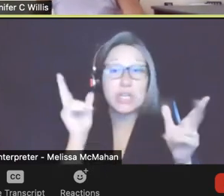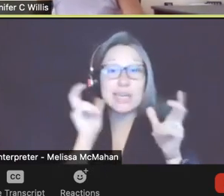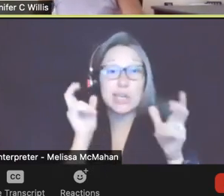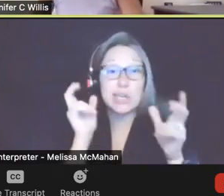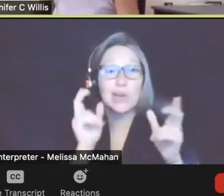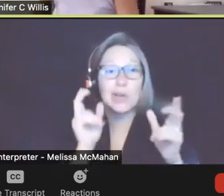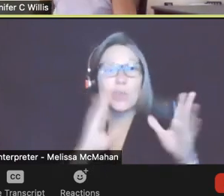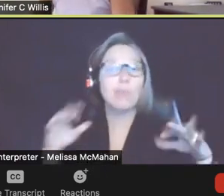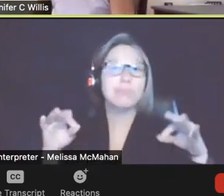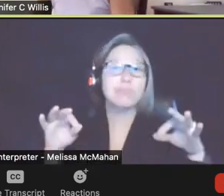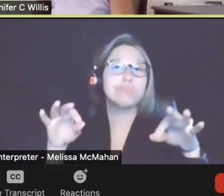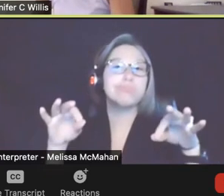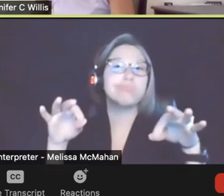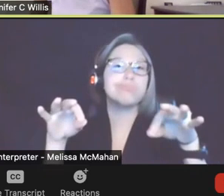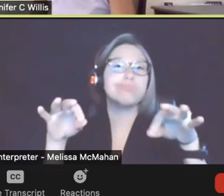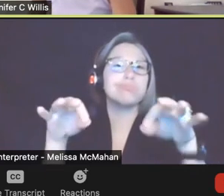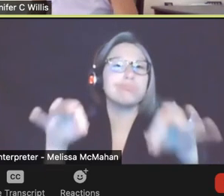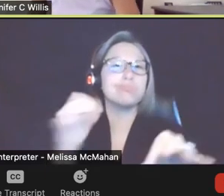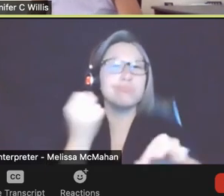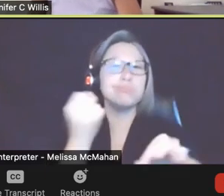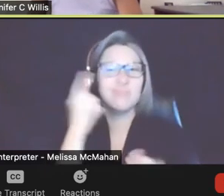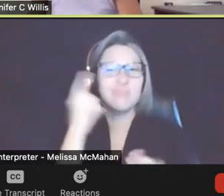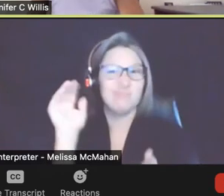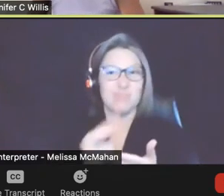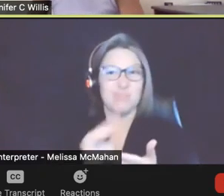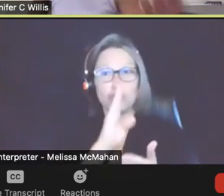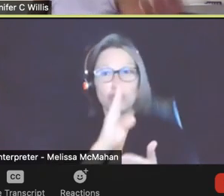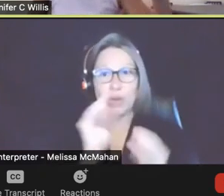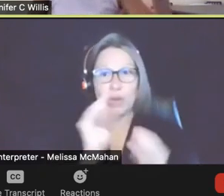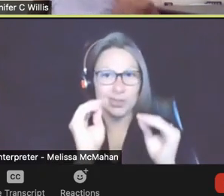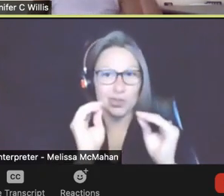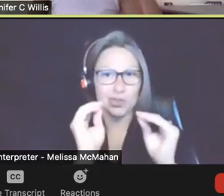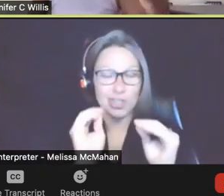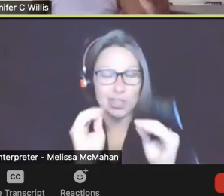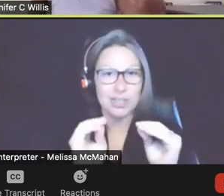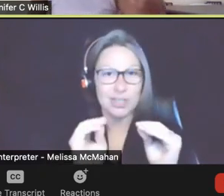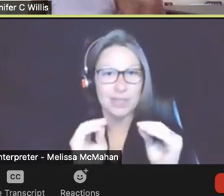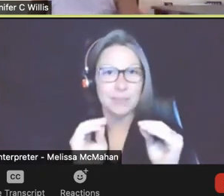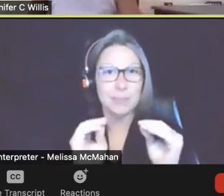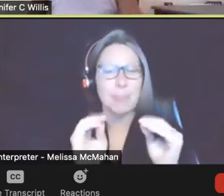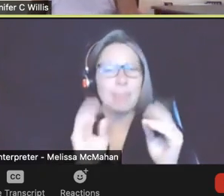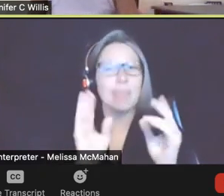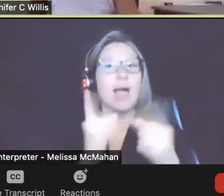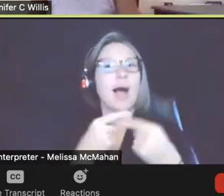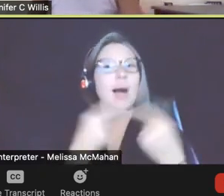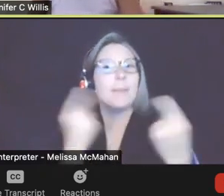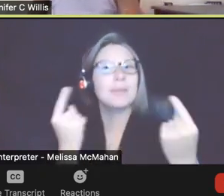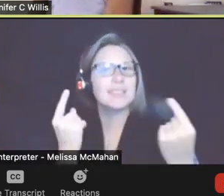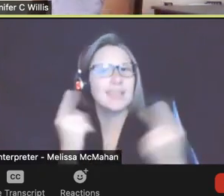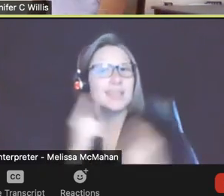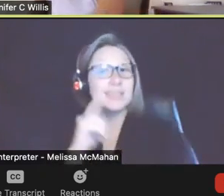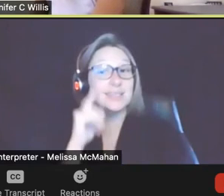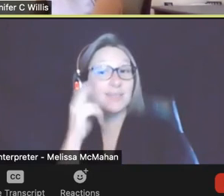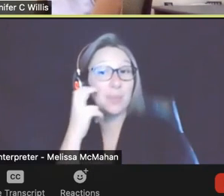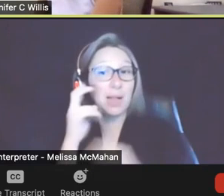and very little through direct instruction. But for children who are deafblind, it is the exact opposite.